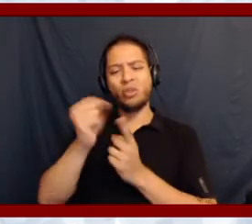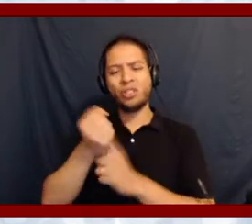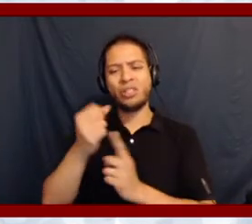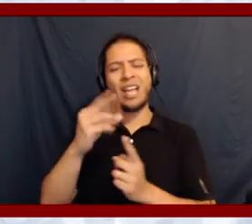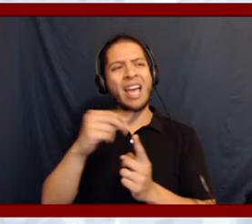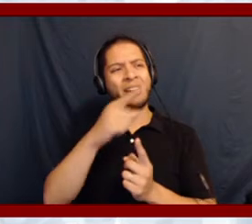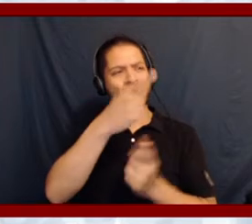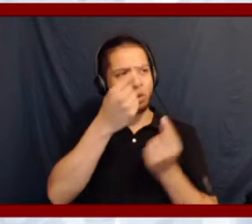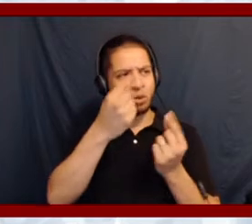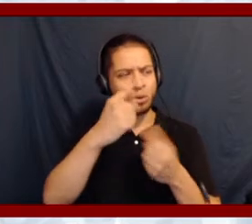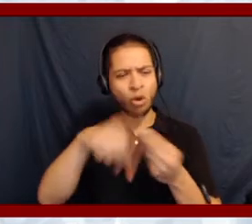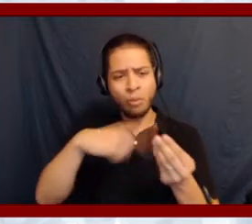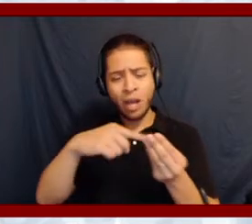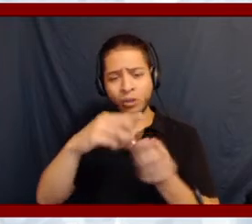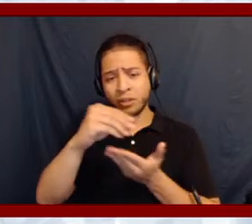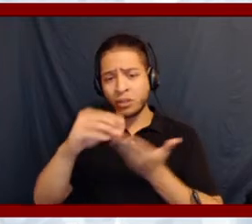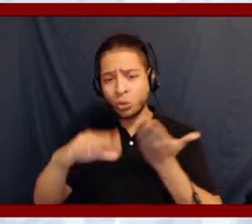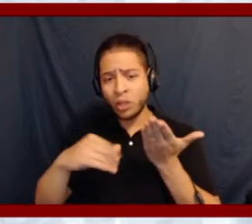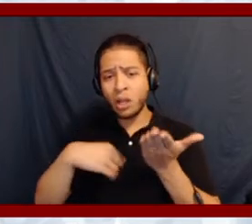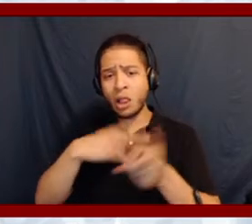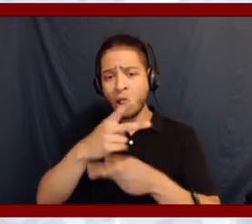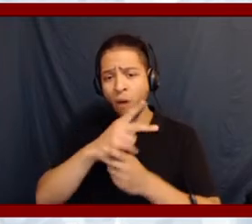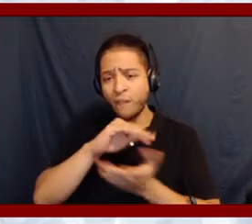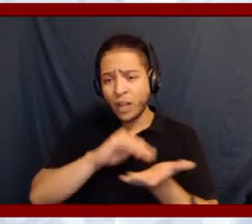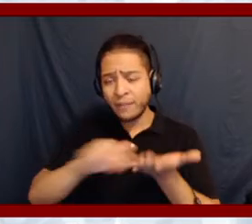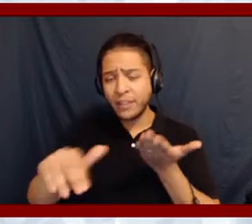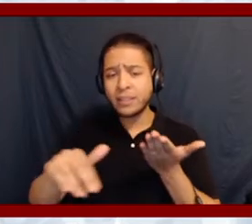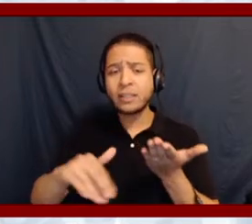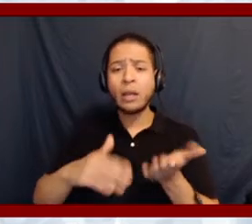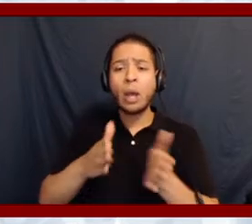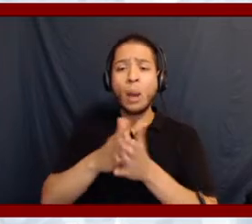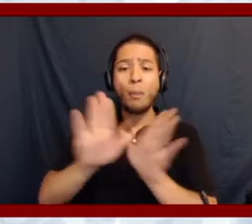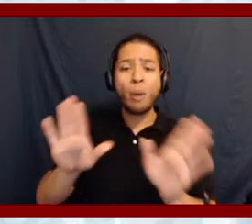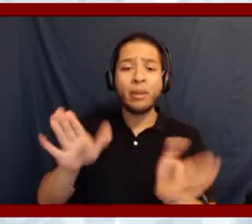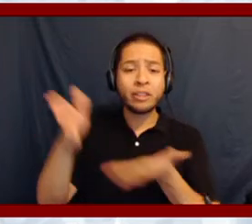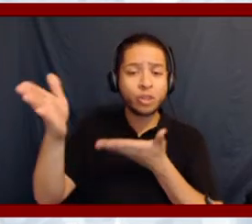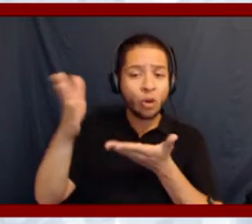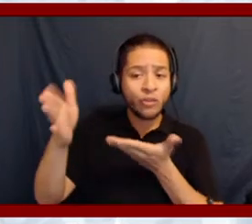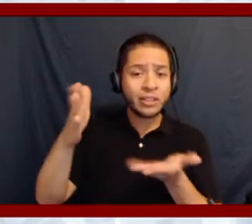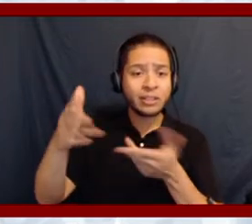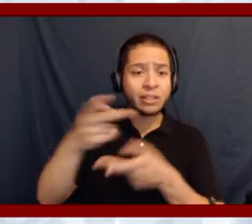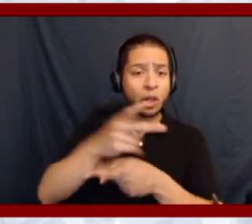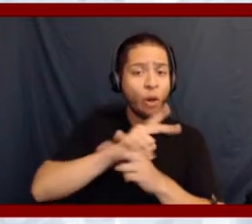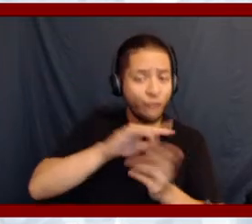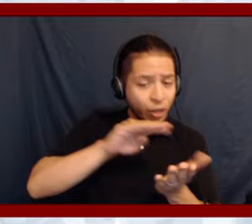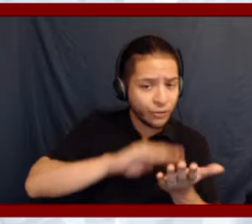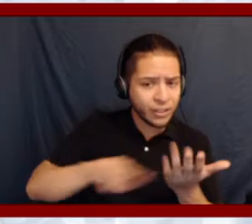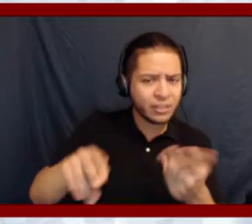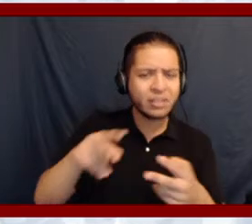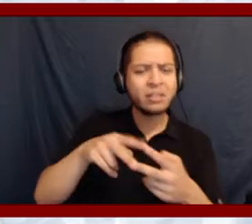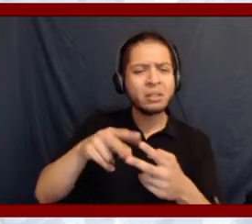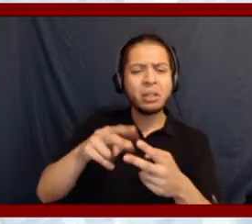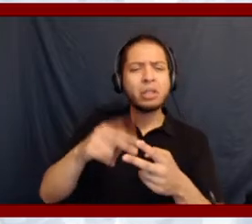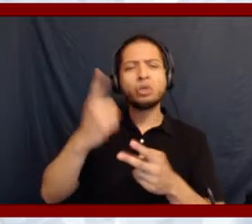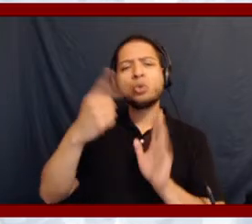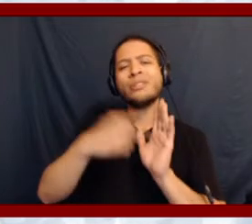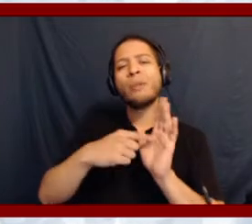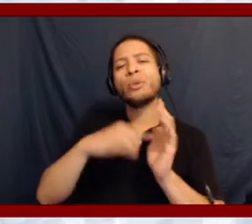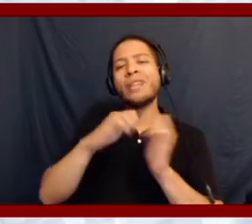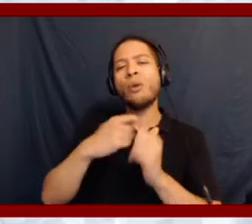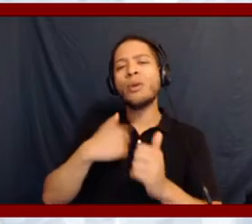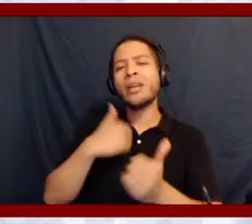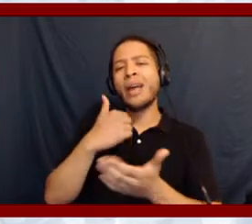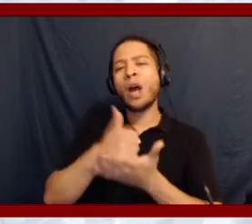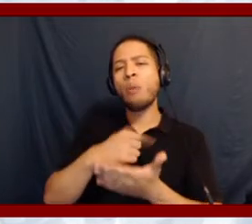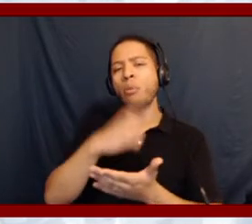and public service loan forgiveness. What are we doing? What else can we do to make sure we're helping our Black students? Thank you very